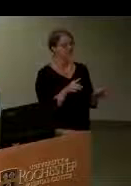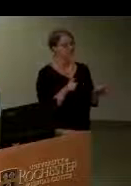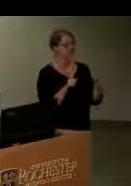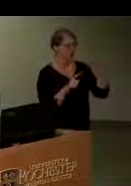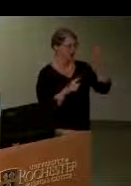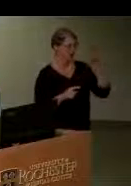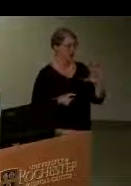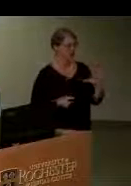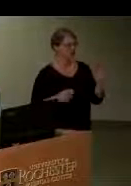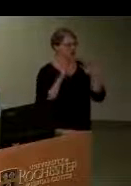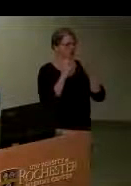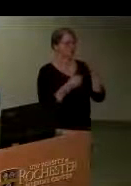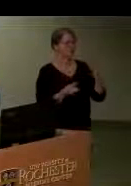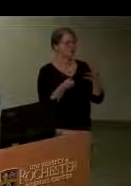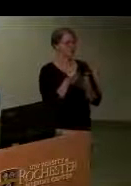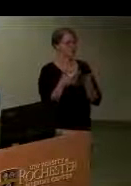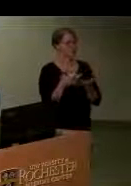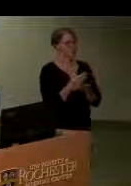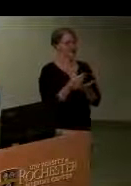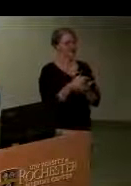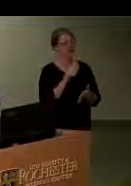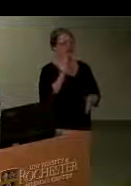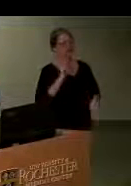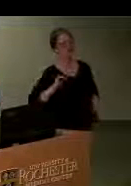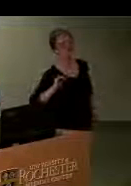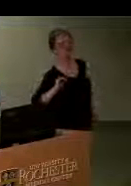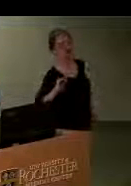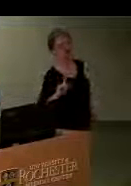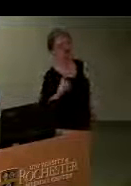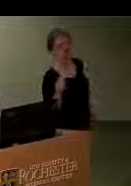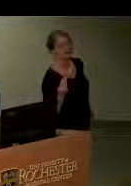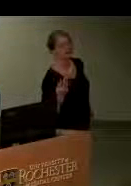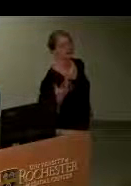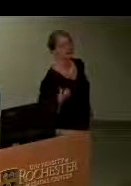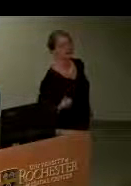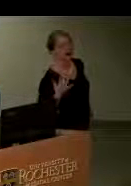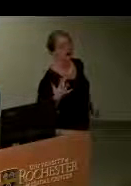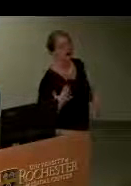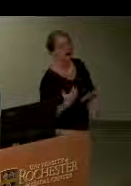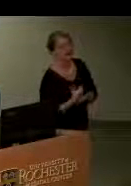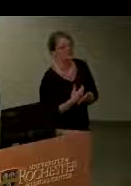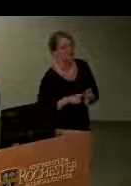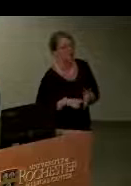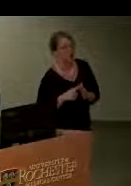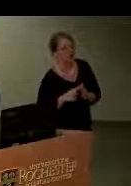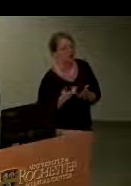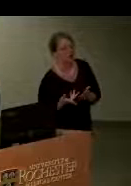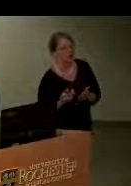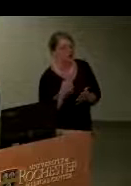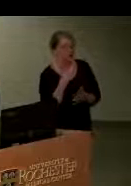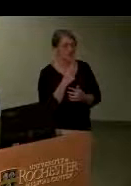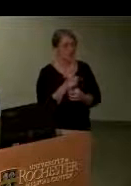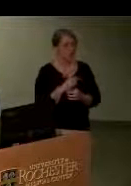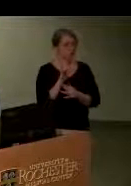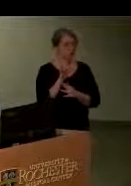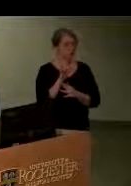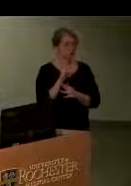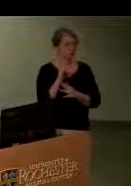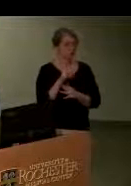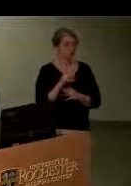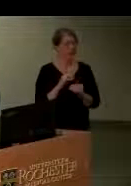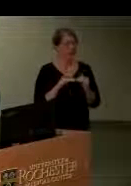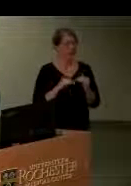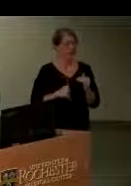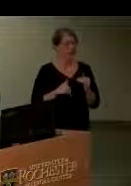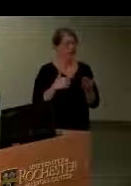I knew was in charge of salaries. And I said, you got to tell me, how much am I starting? It was 25% less than my salary